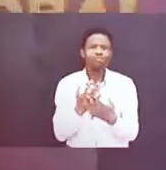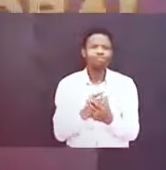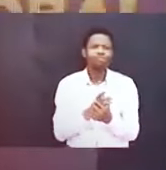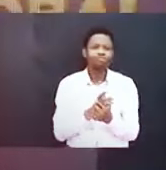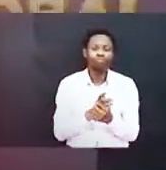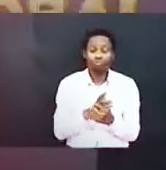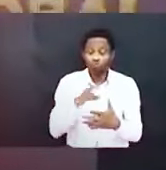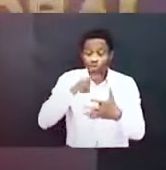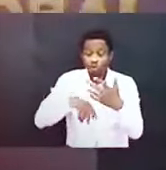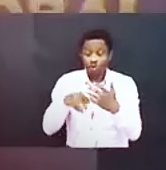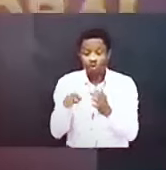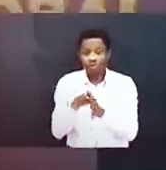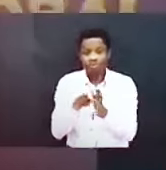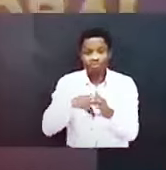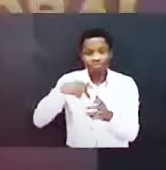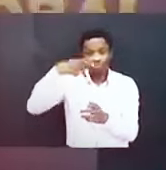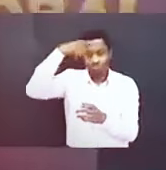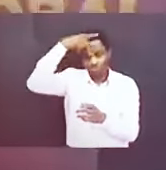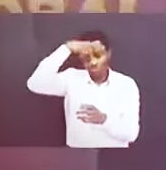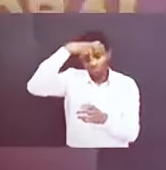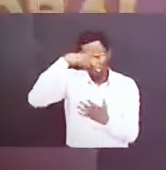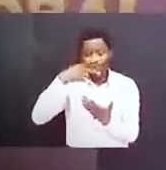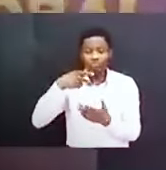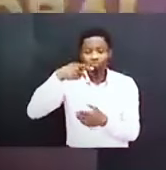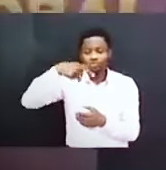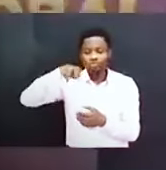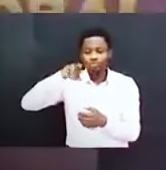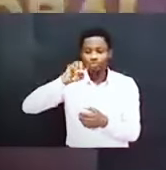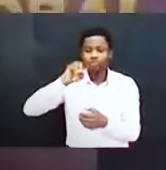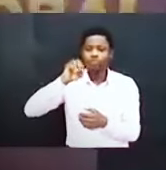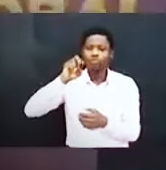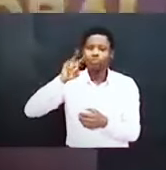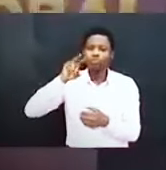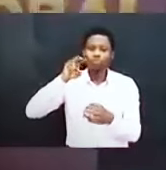6, and I'll take my last test. Proverbs 6,